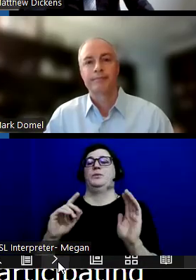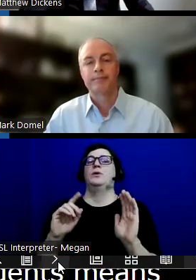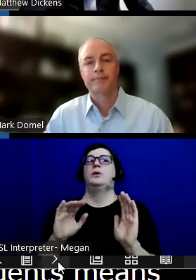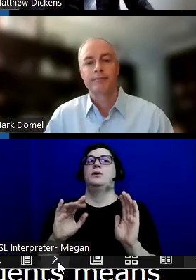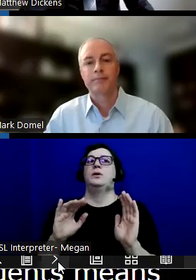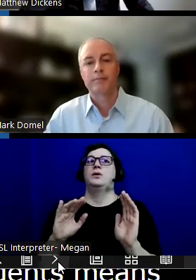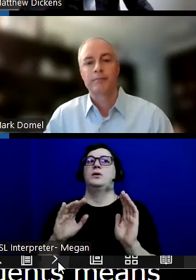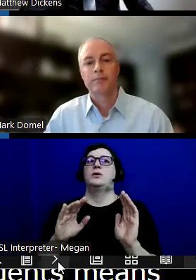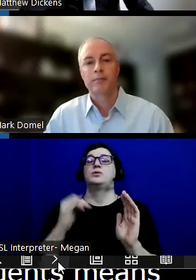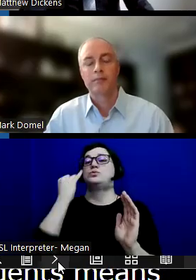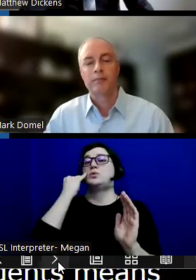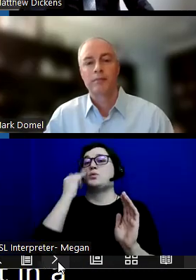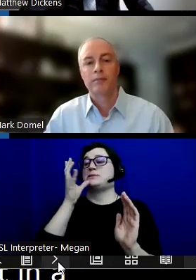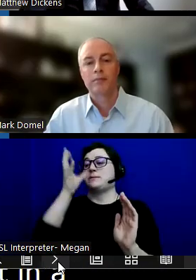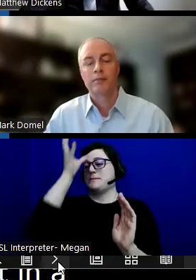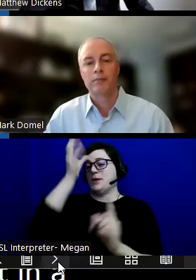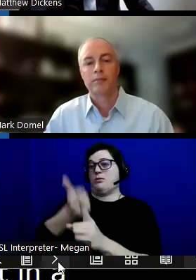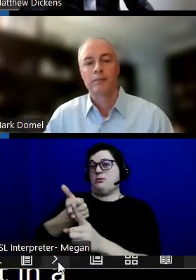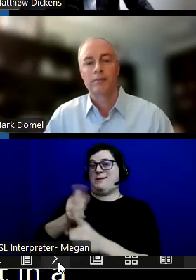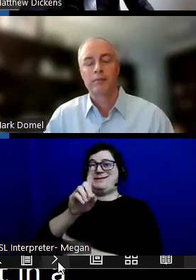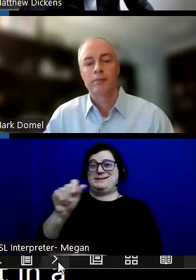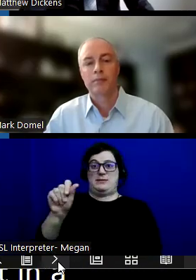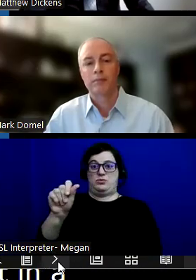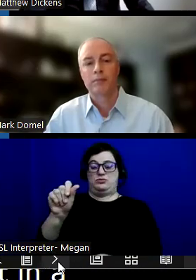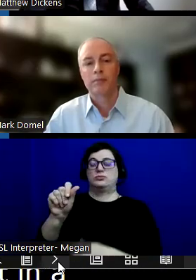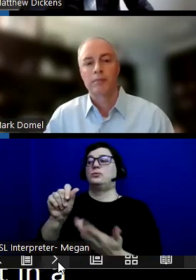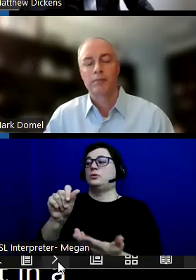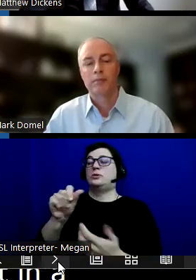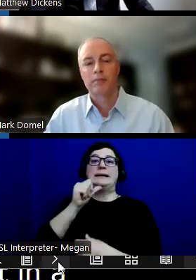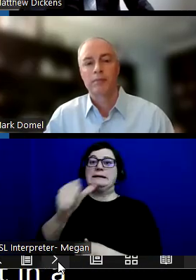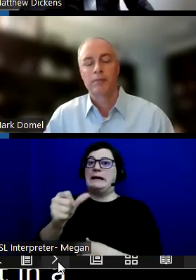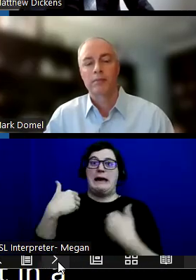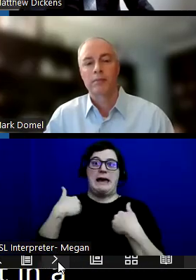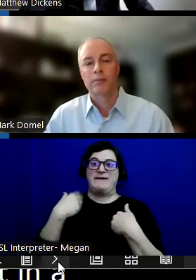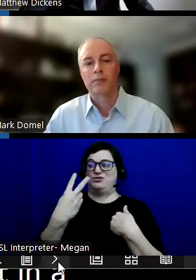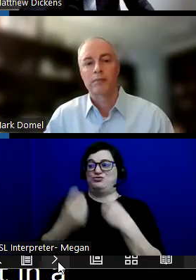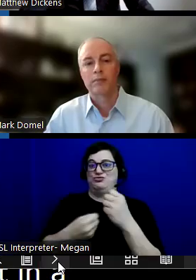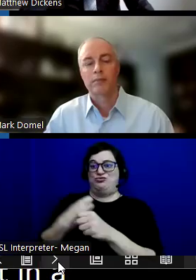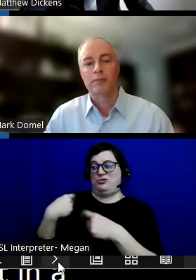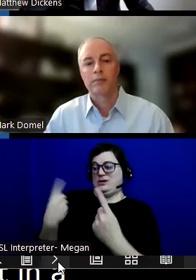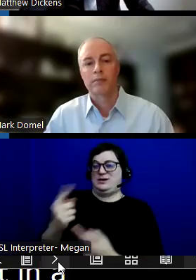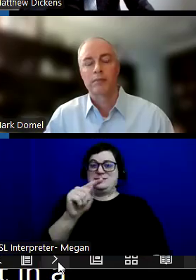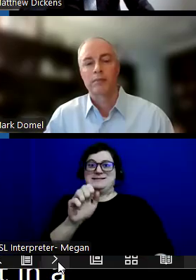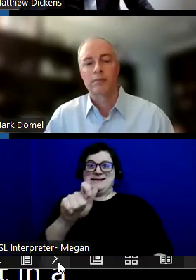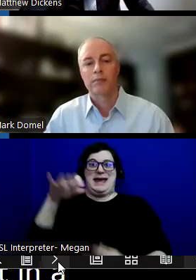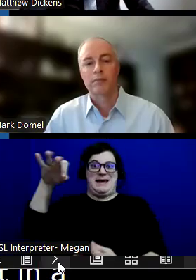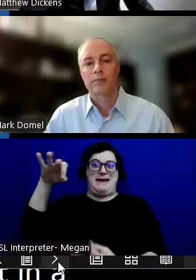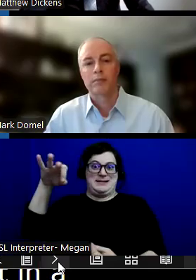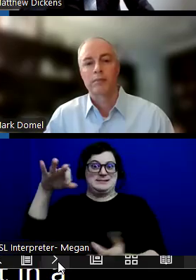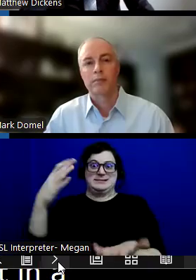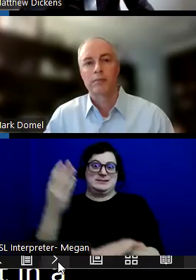If a parent is disabled and does not have 2 years of tax returns, what do they need to